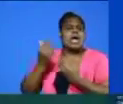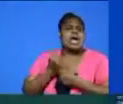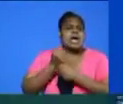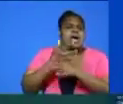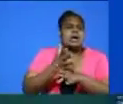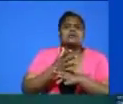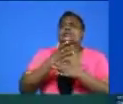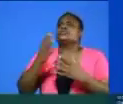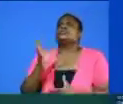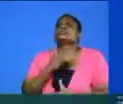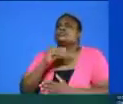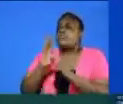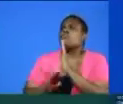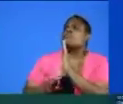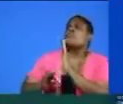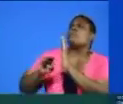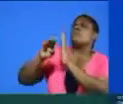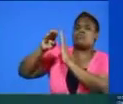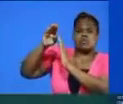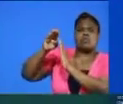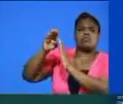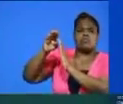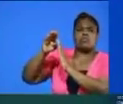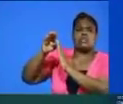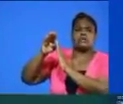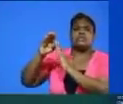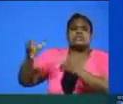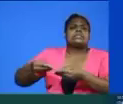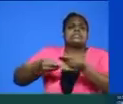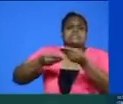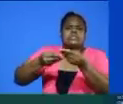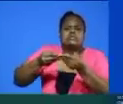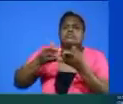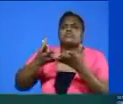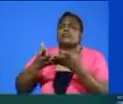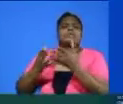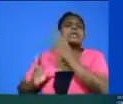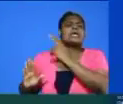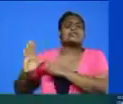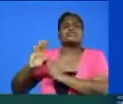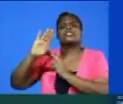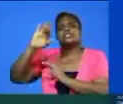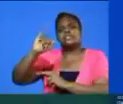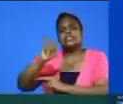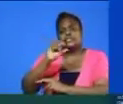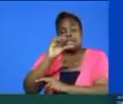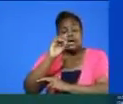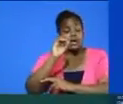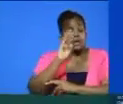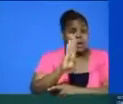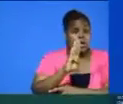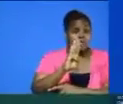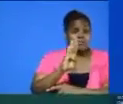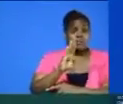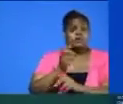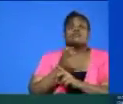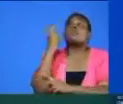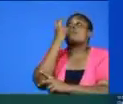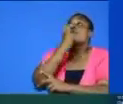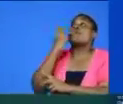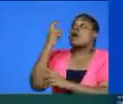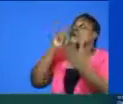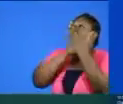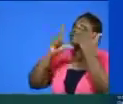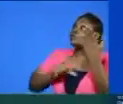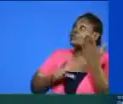ride upon the high places of the earth. I'll feed thee with the heritage of Jacob thy father, for the mouth of the